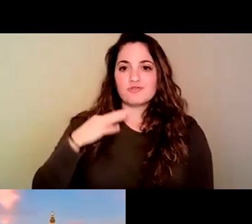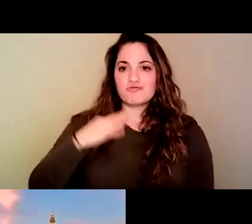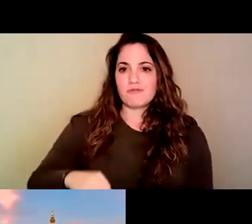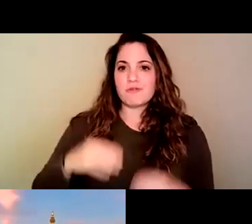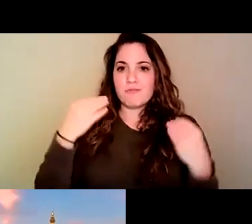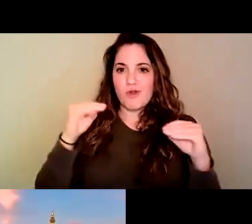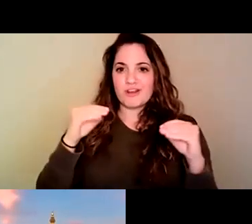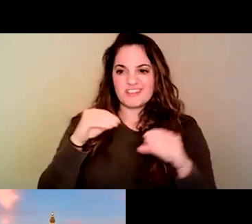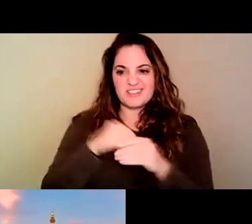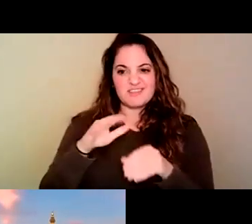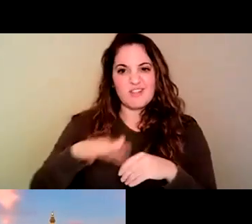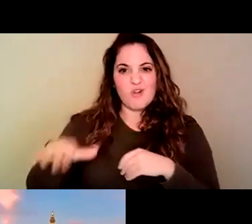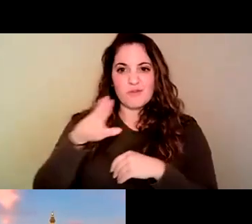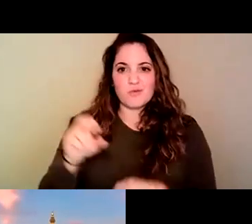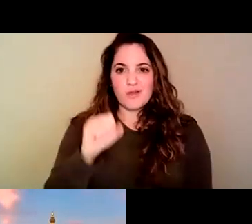markets in the country.